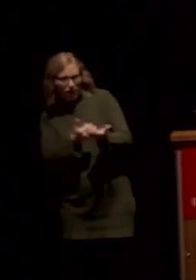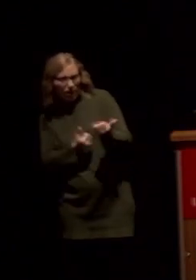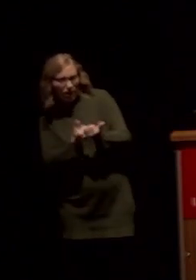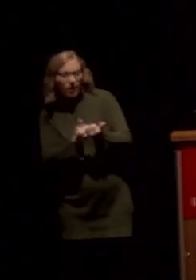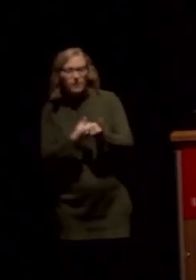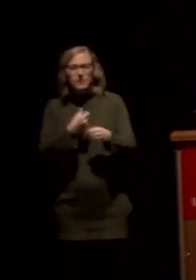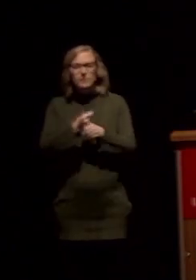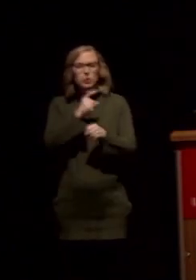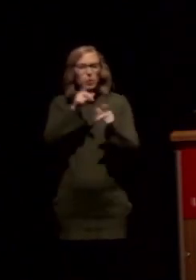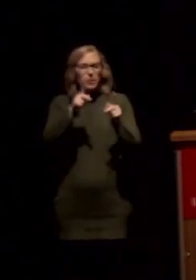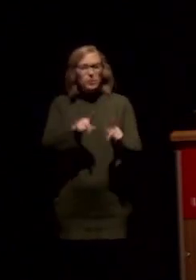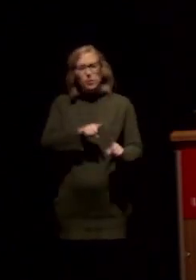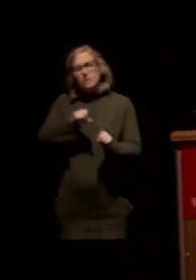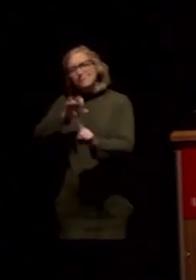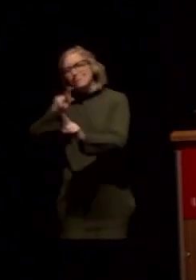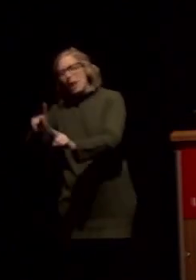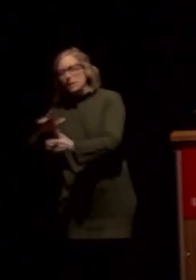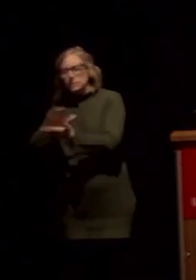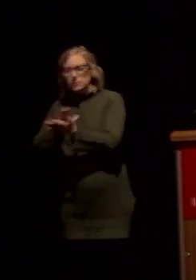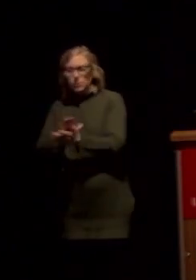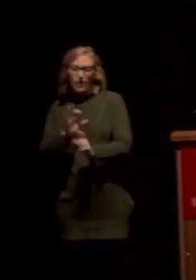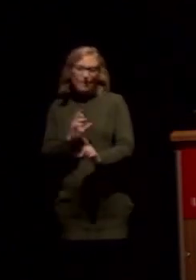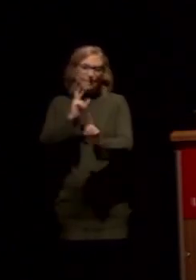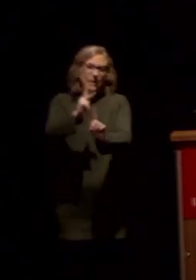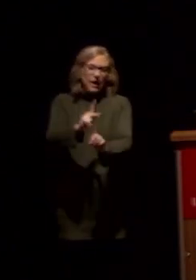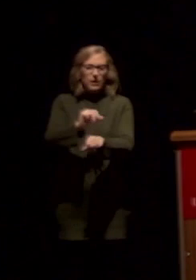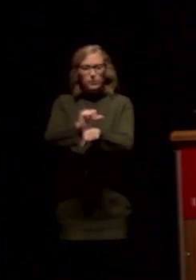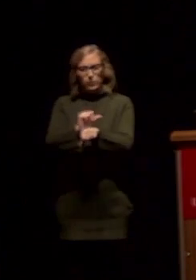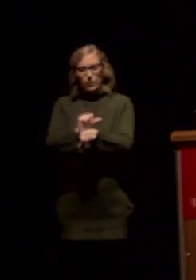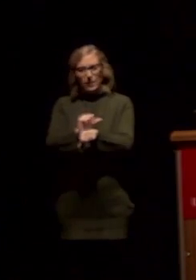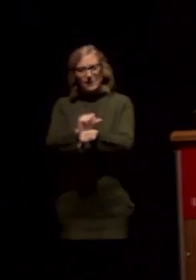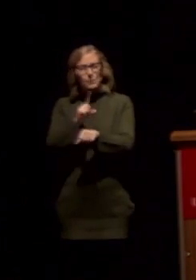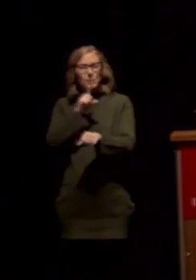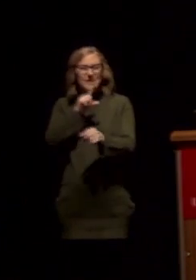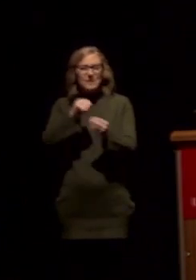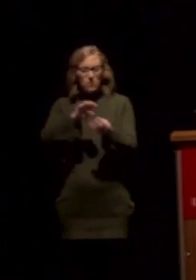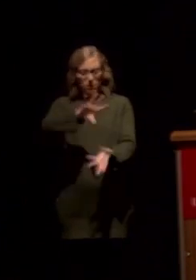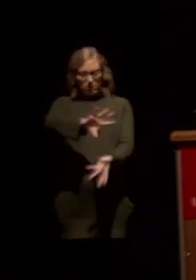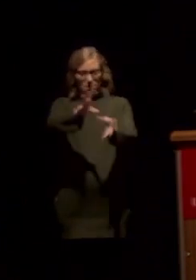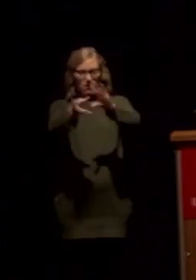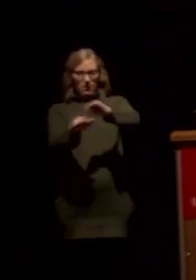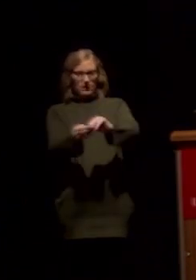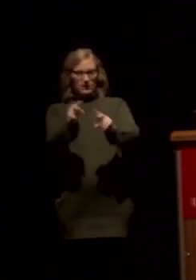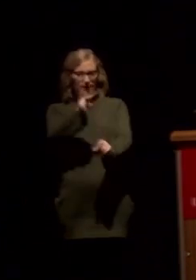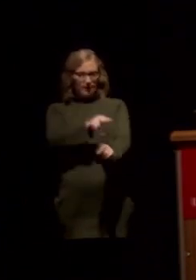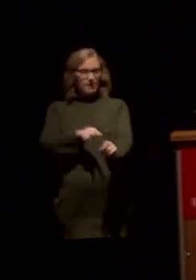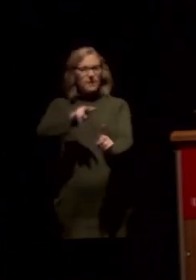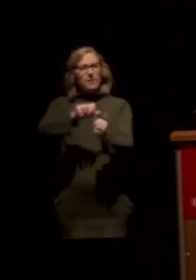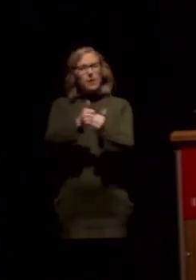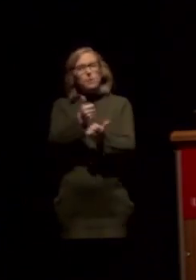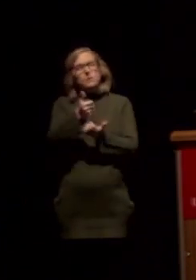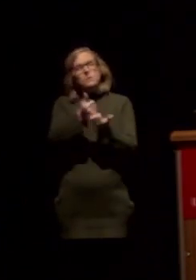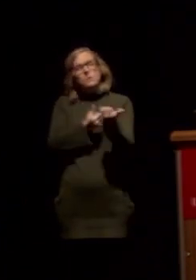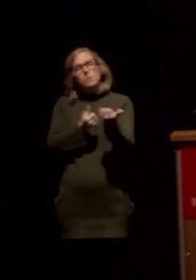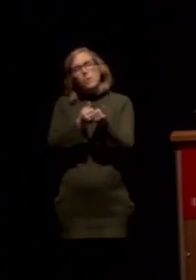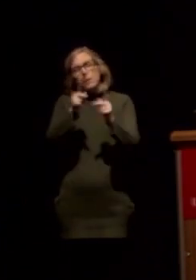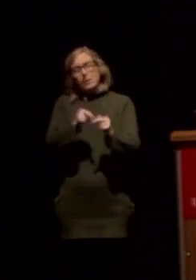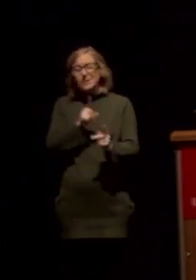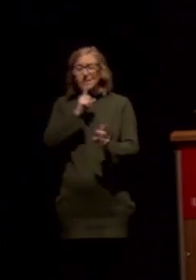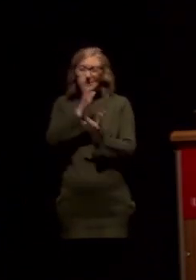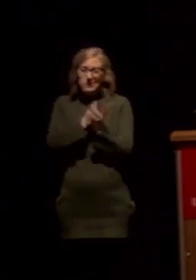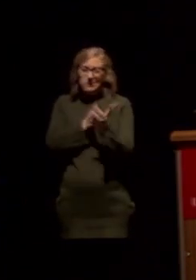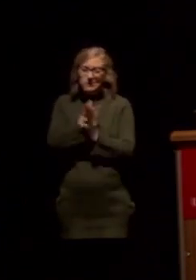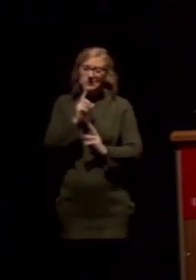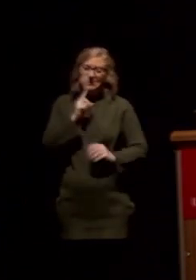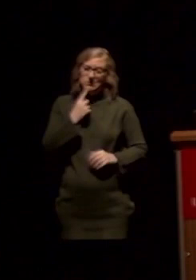gets back to school or work. And so they really take, I think, a more holistic view about how do we really support someone through, frankly, a very, very serious